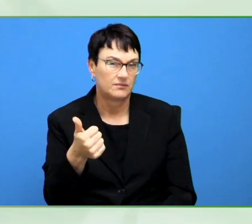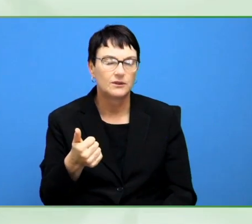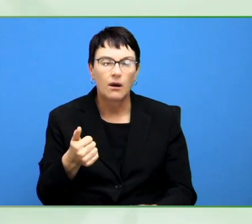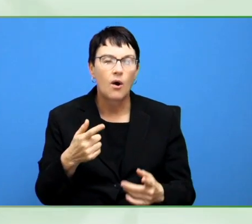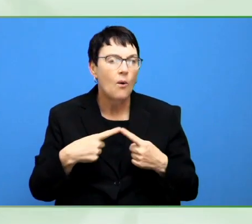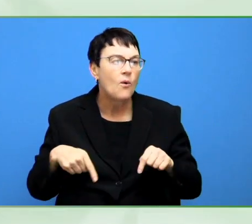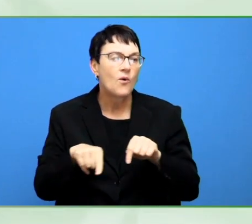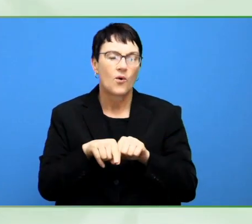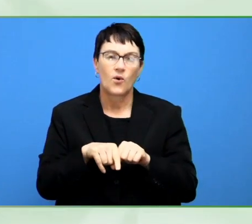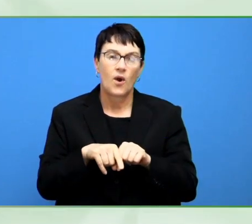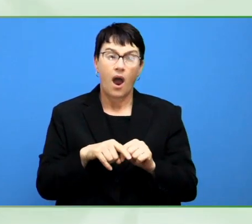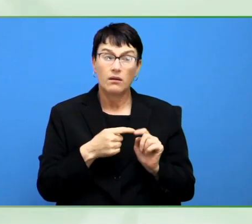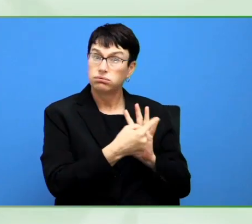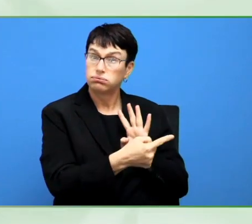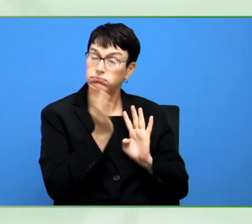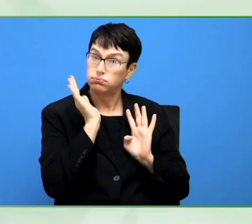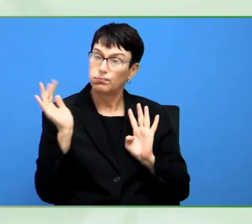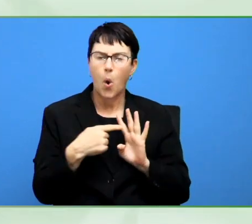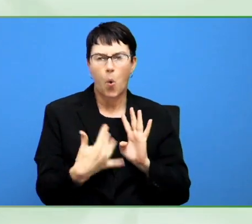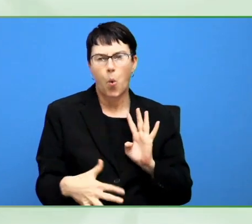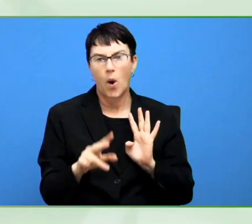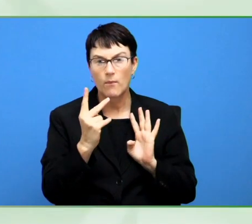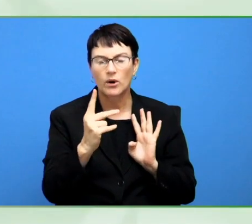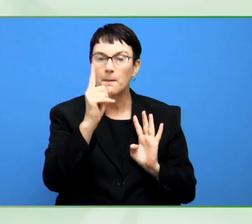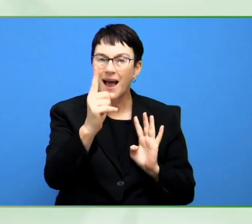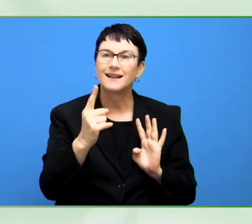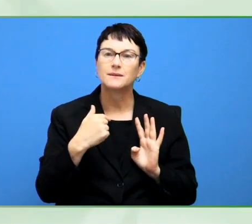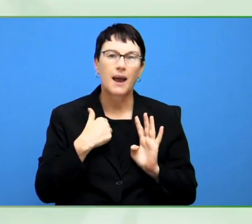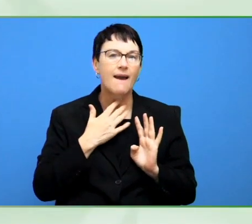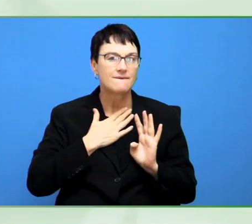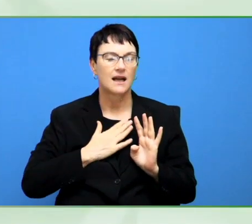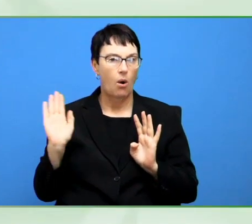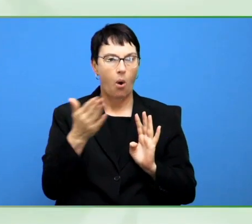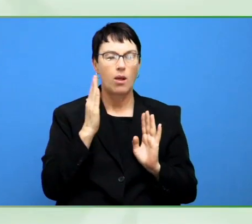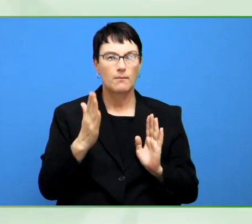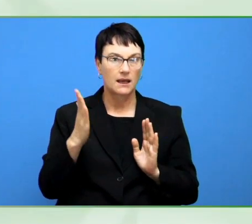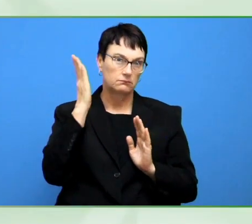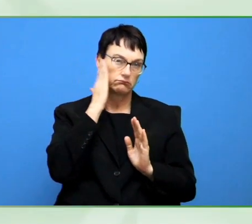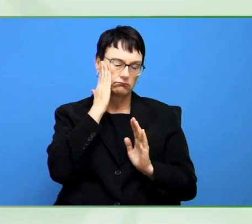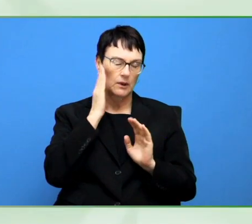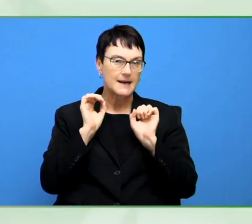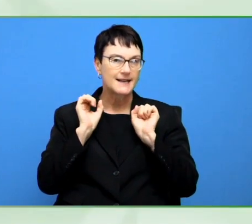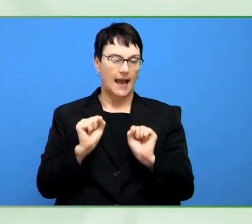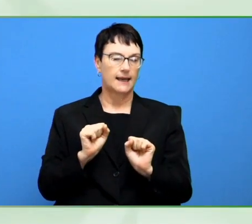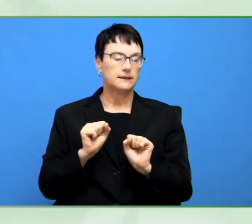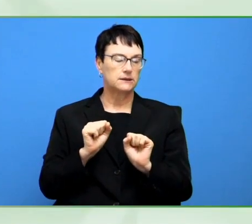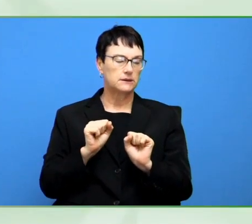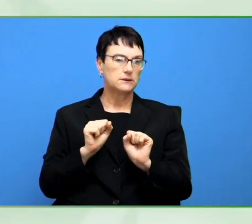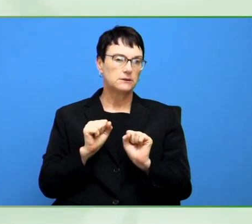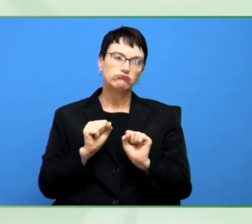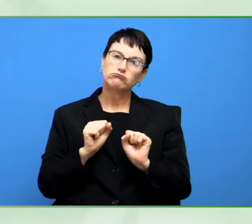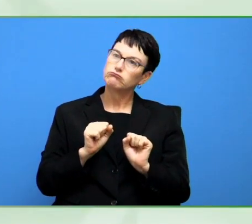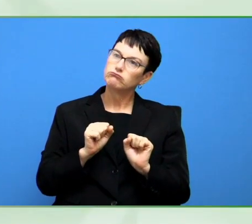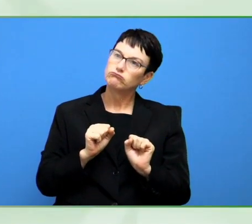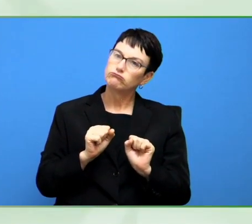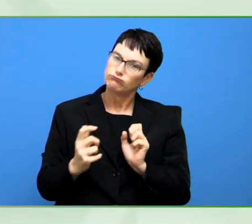very important. And I just want to have a quick round of questions to the panelists, and then I'll throw it open to the audience. So